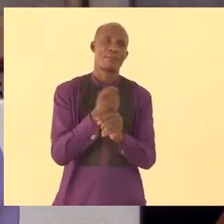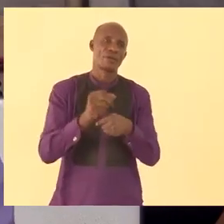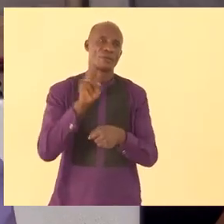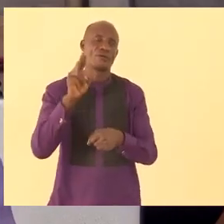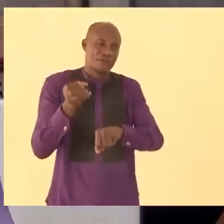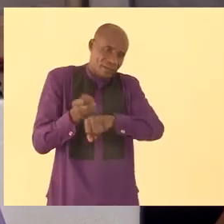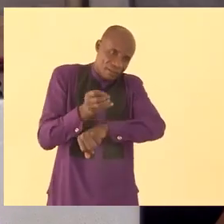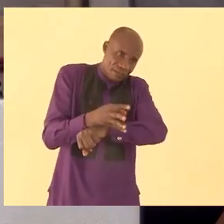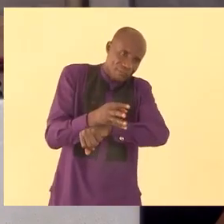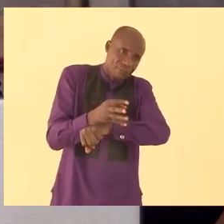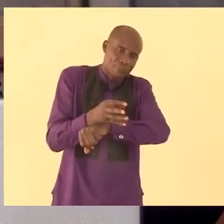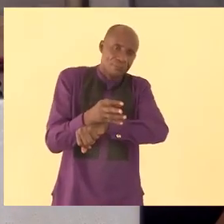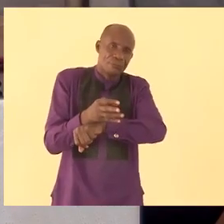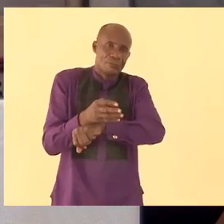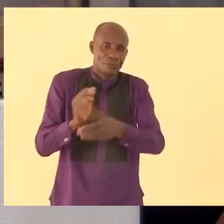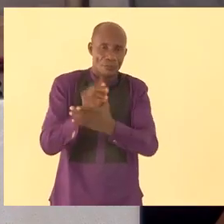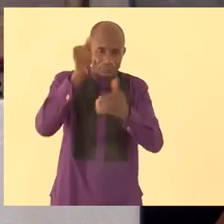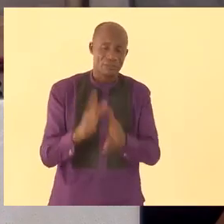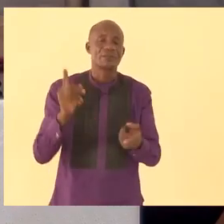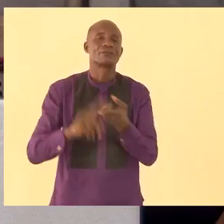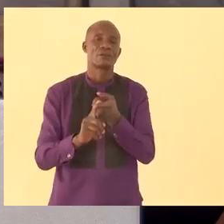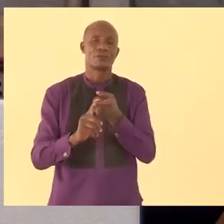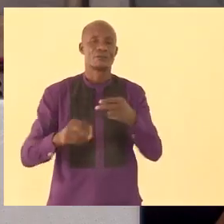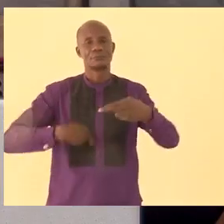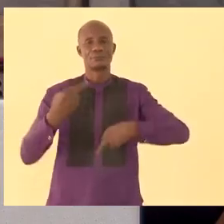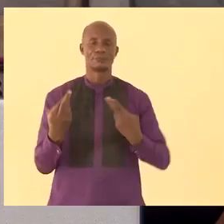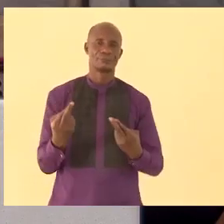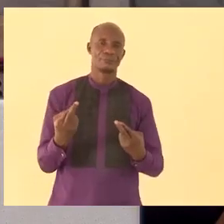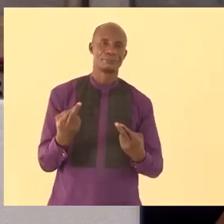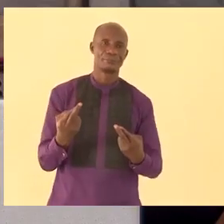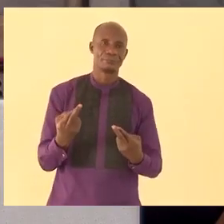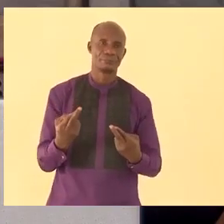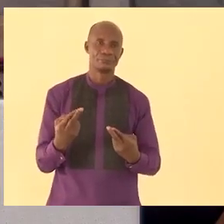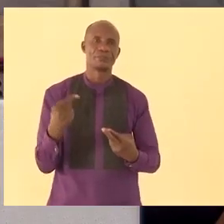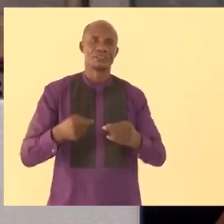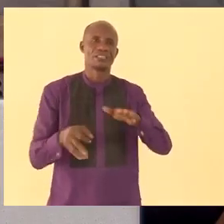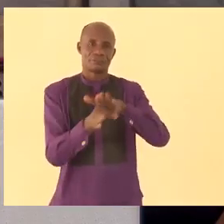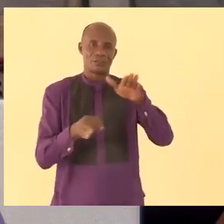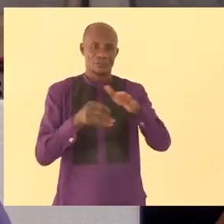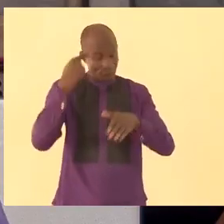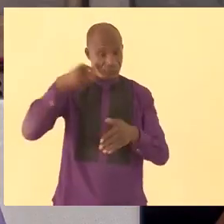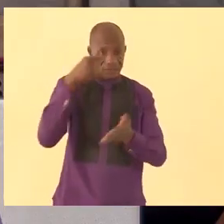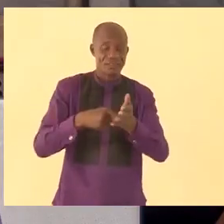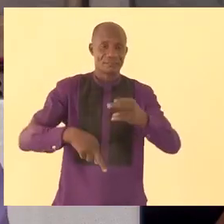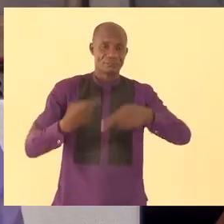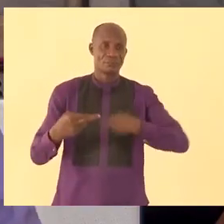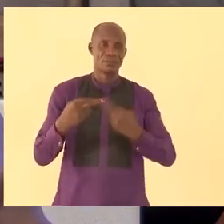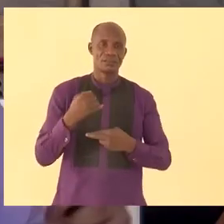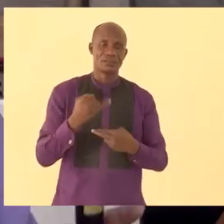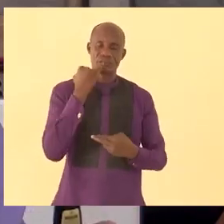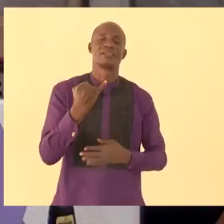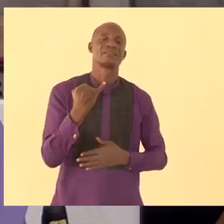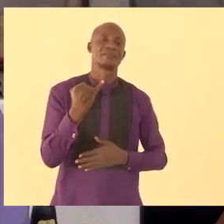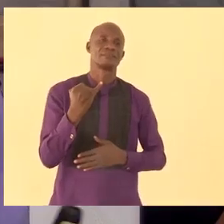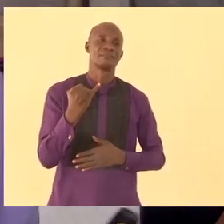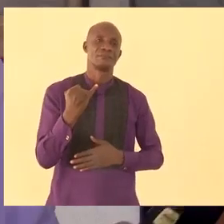by the admonition for believers to rejoice. The basis for this rejoicing is no other